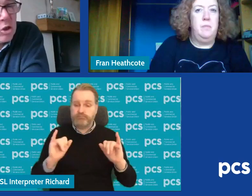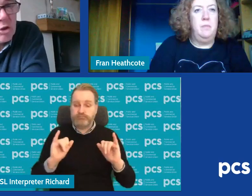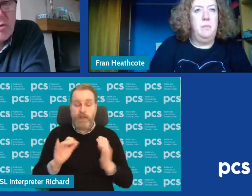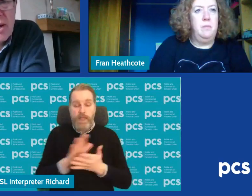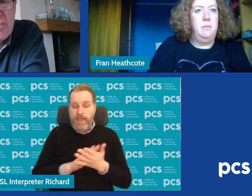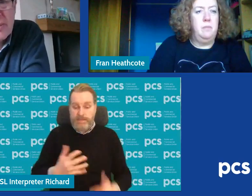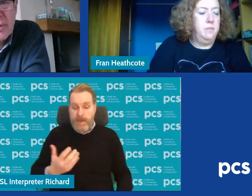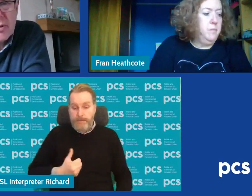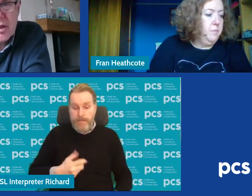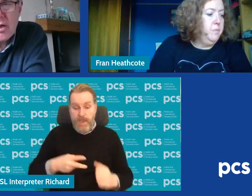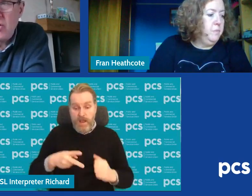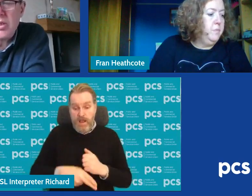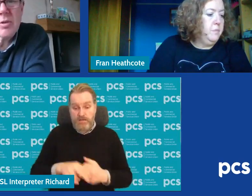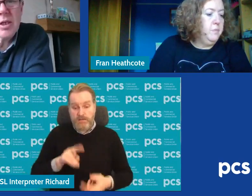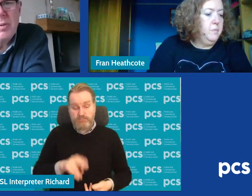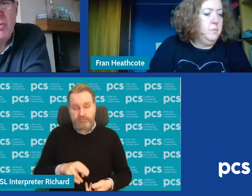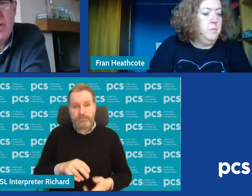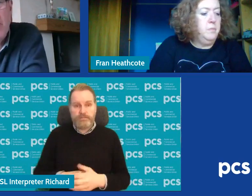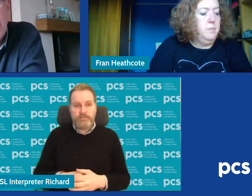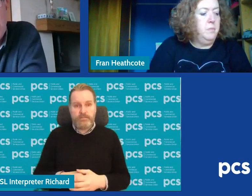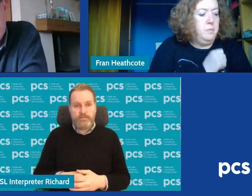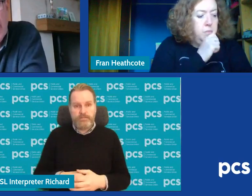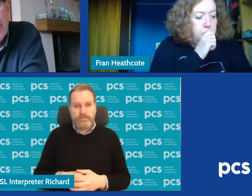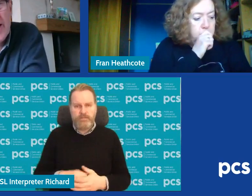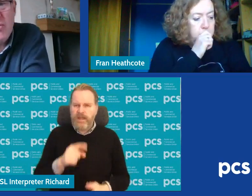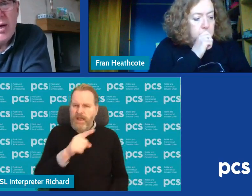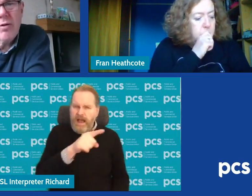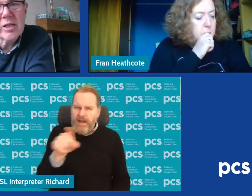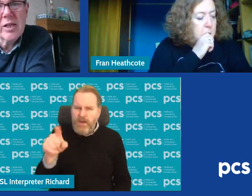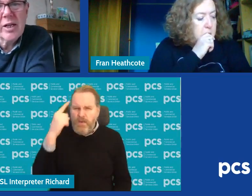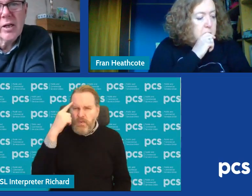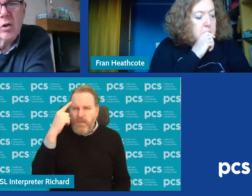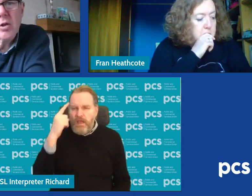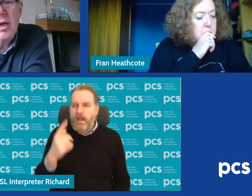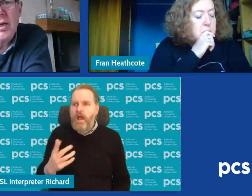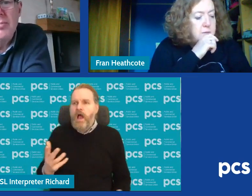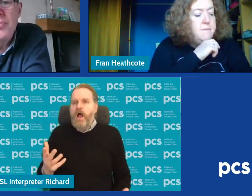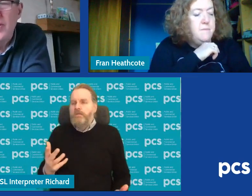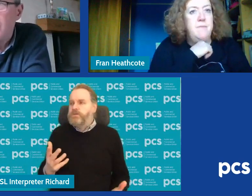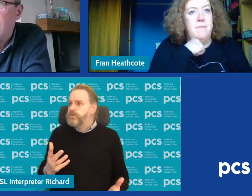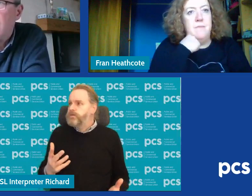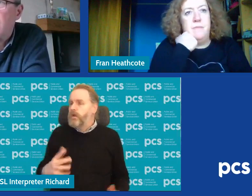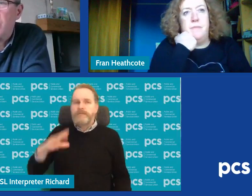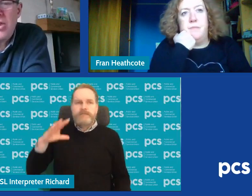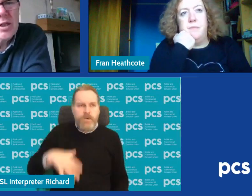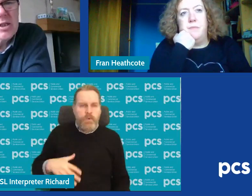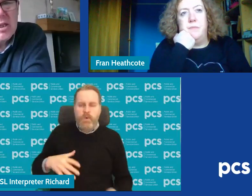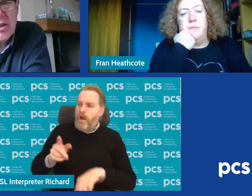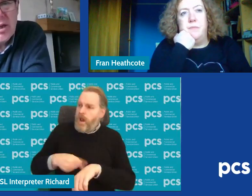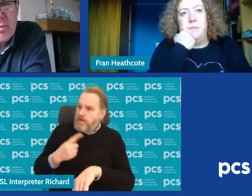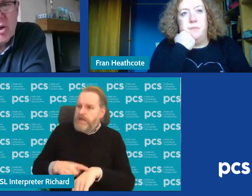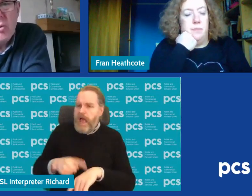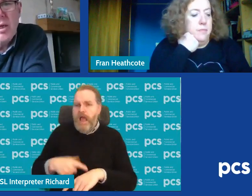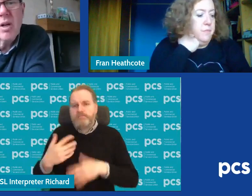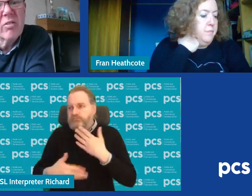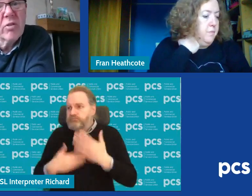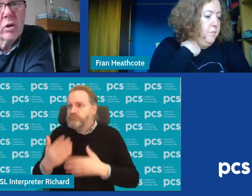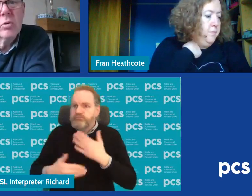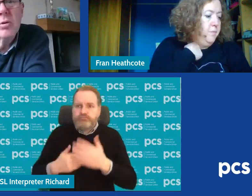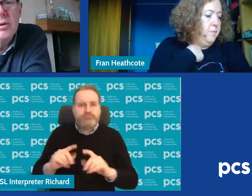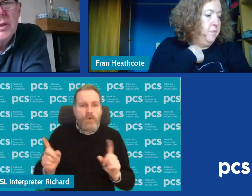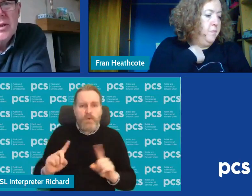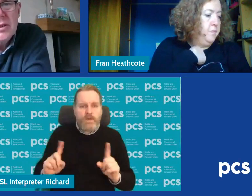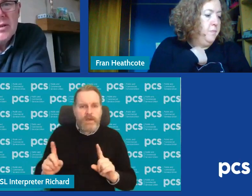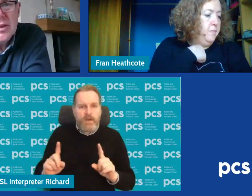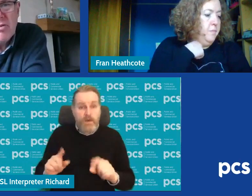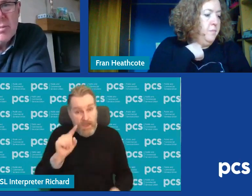Can I just also remind people, because I know that sometimes people wonder, well, are we getting anywhere? And it's taking a long time. Just consider that it was only a month